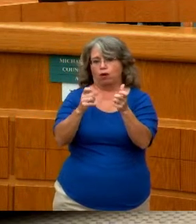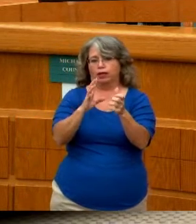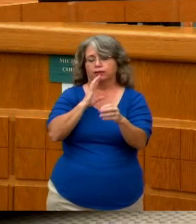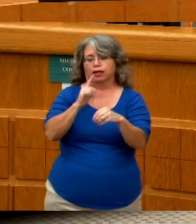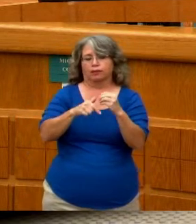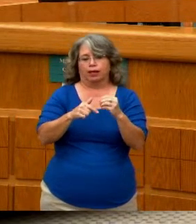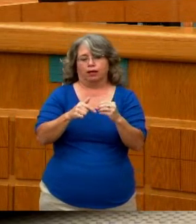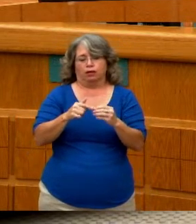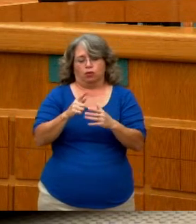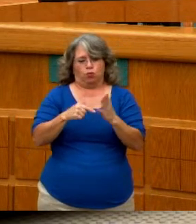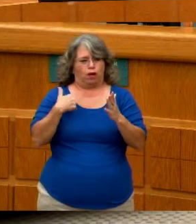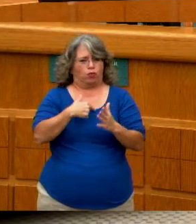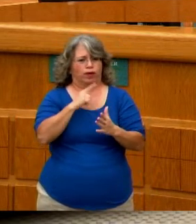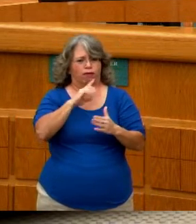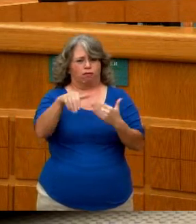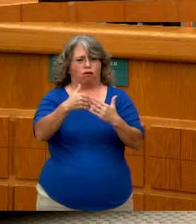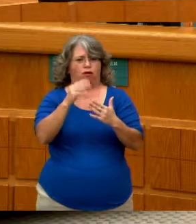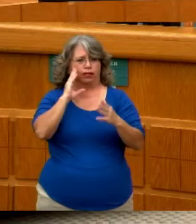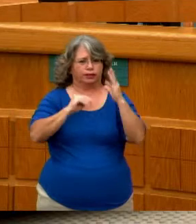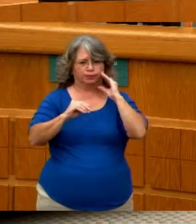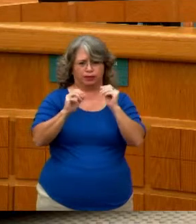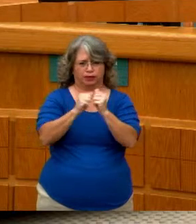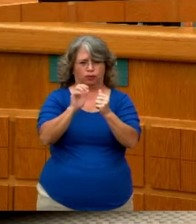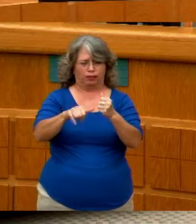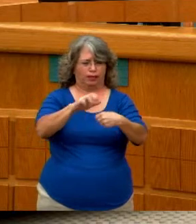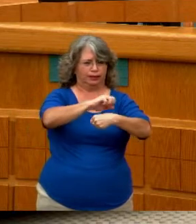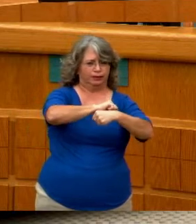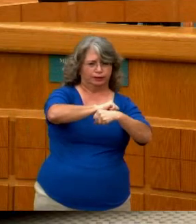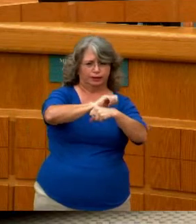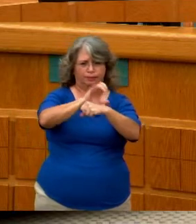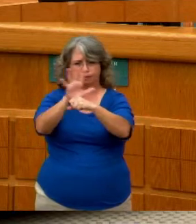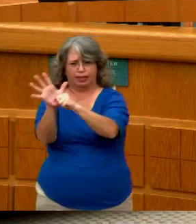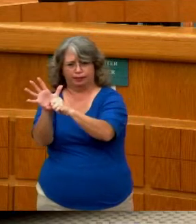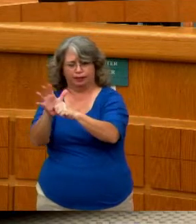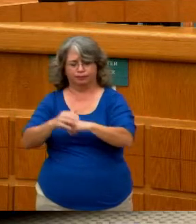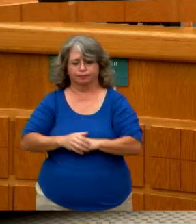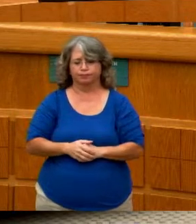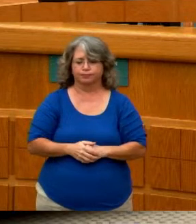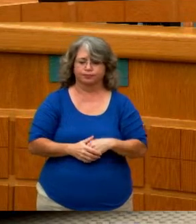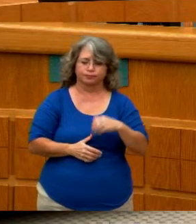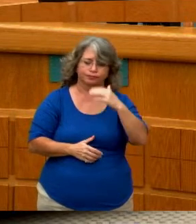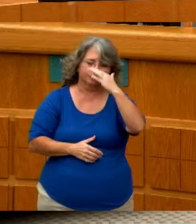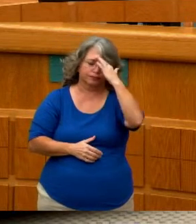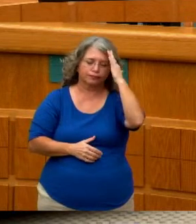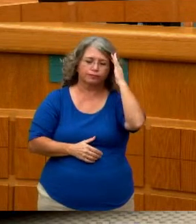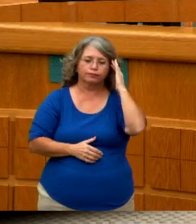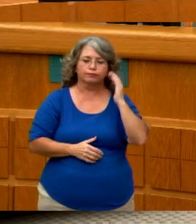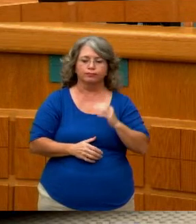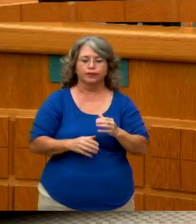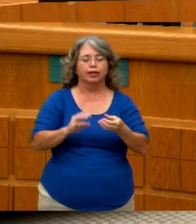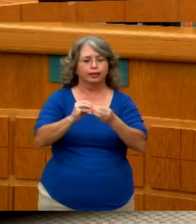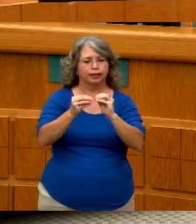go into that aspect. Instead, what I'll talk about is what we're going through and why I'm here. So,